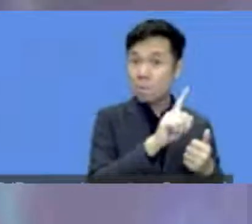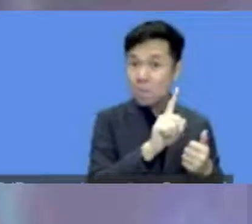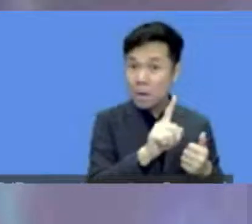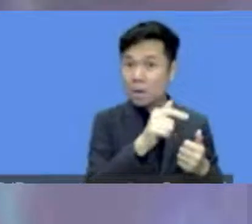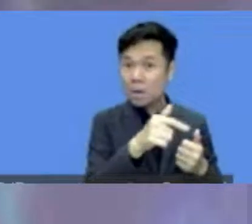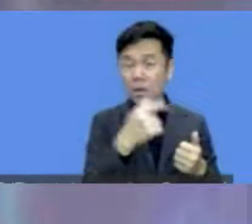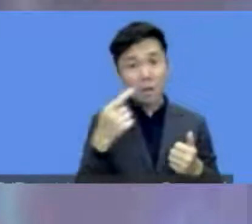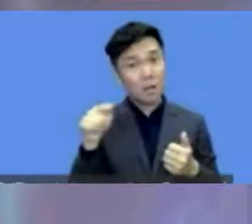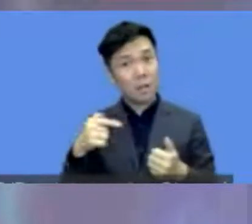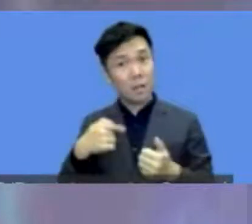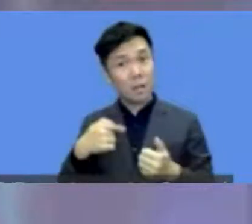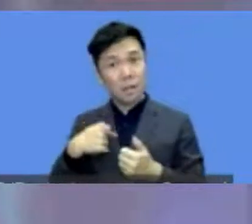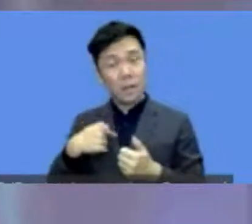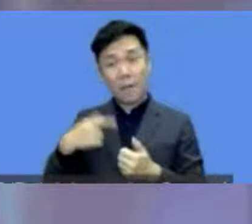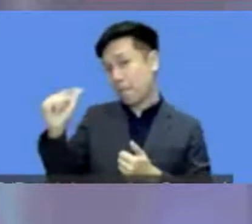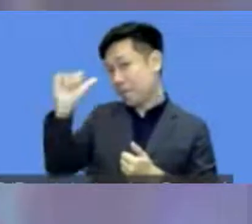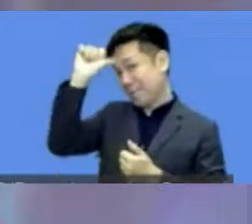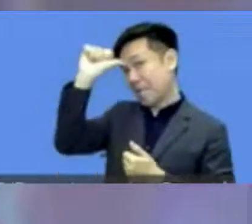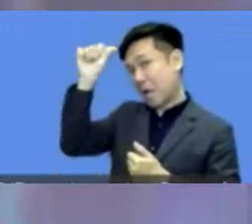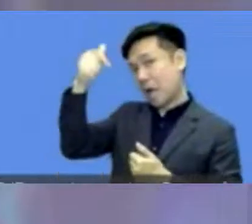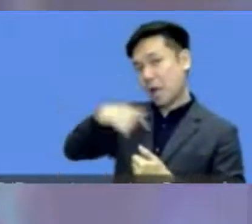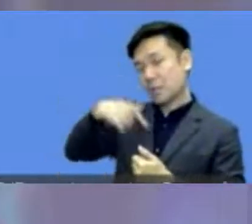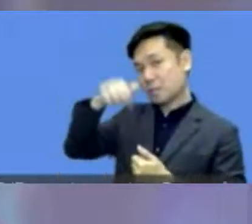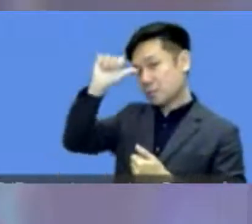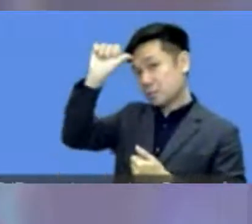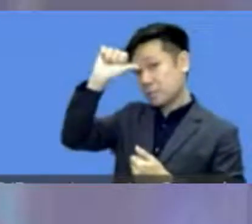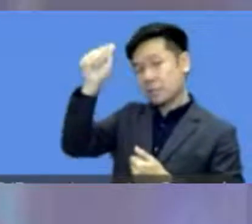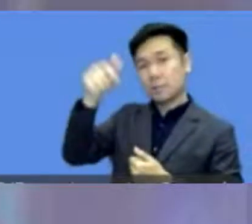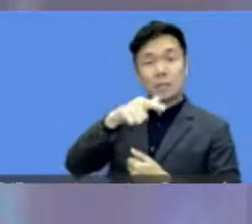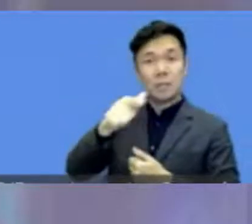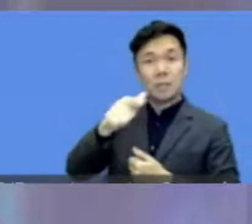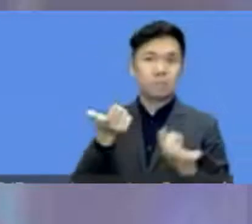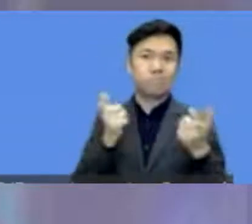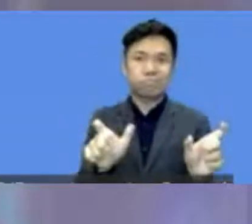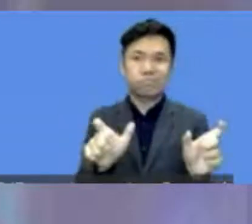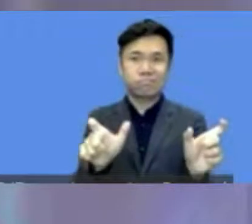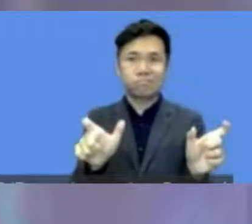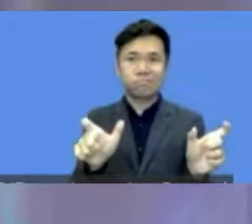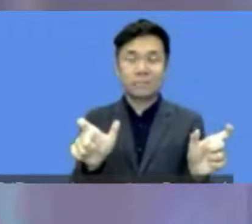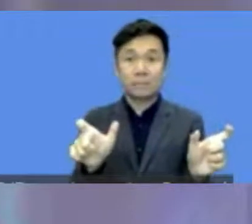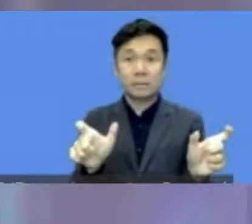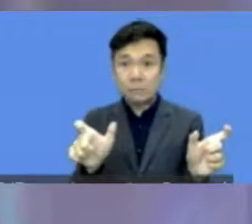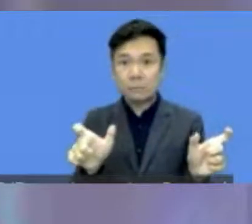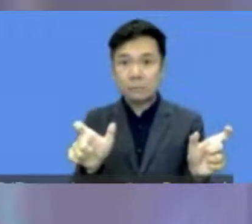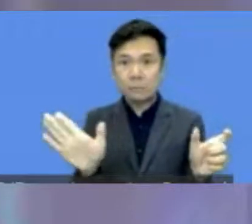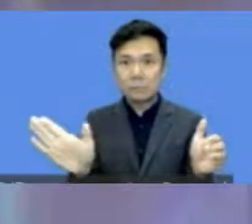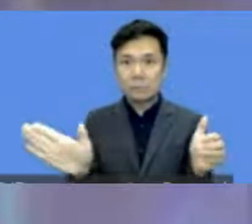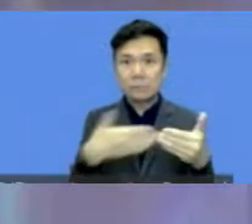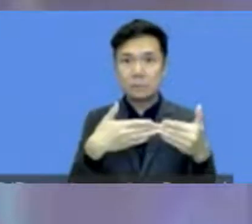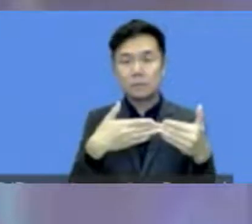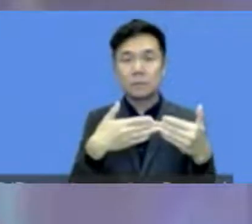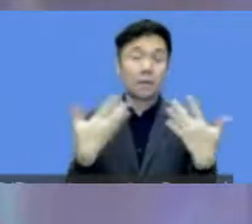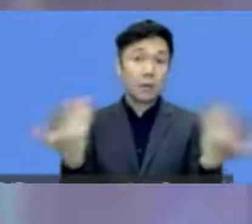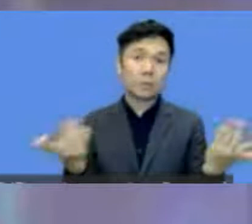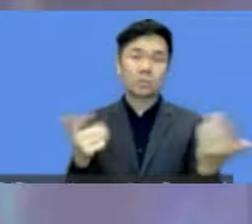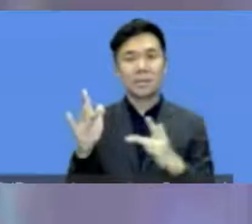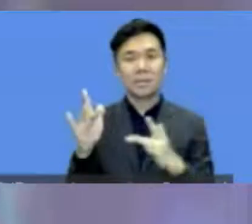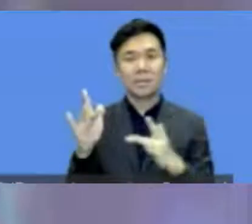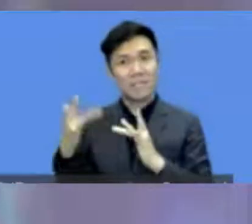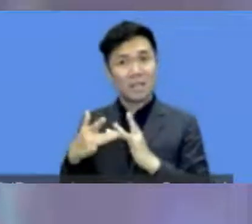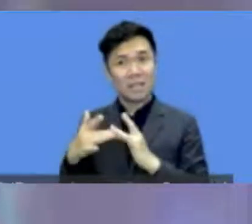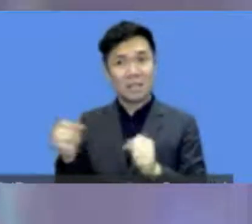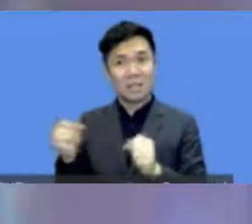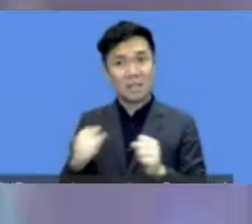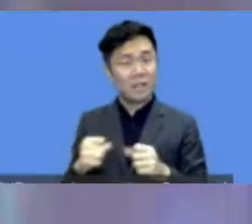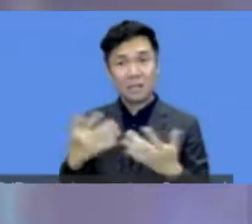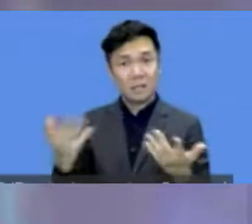country I'm from, from India. If you had a shutdown for a year and people haven't been able, internet shutdown, and you haven't been able to access the internet, you still have different